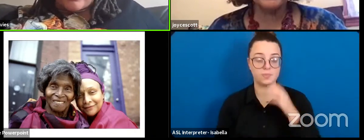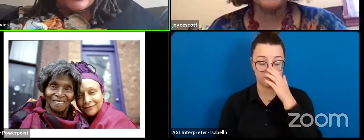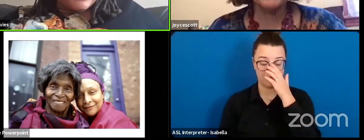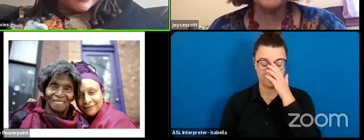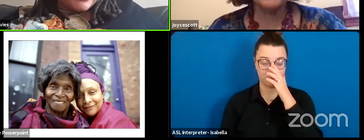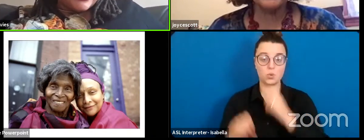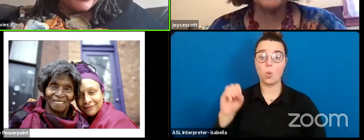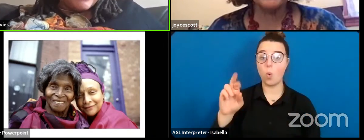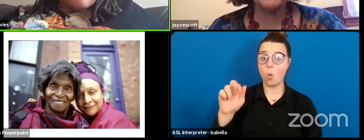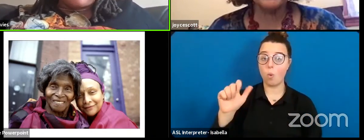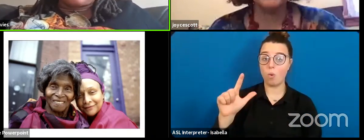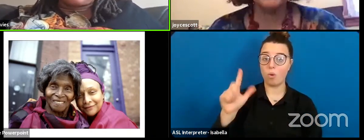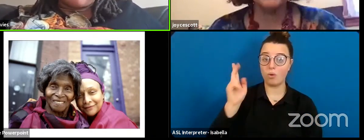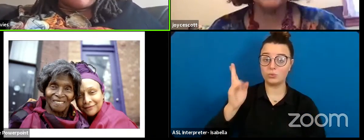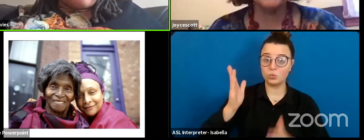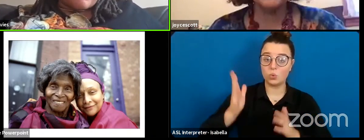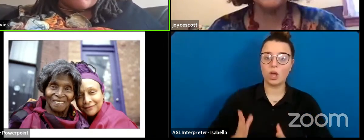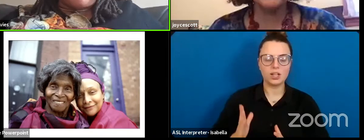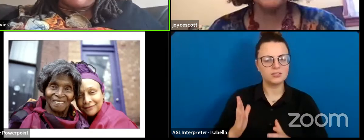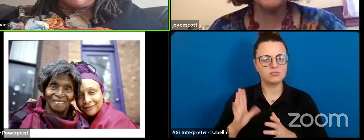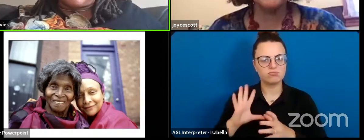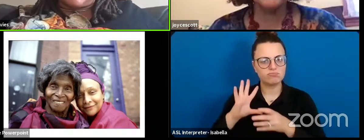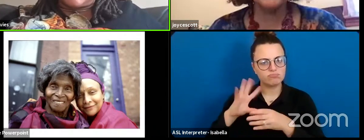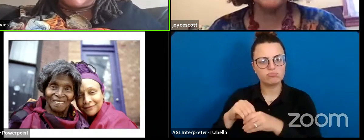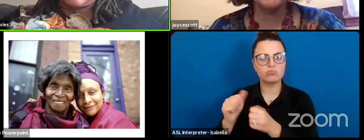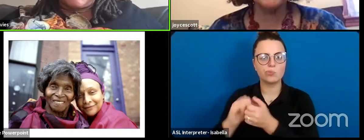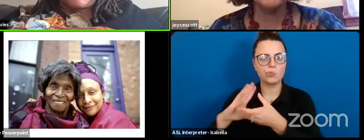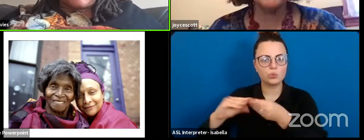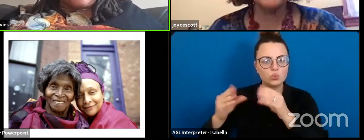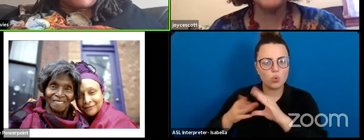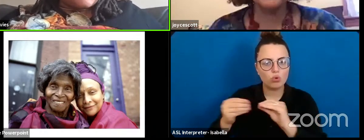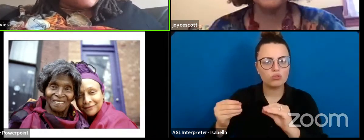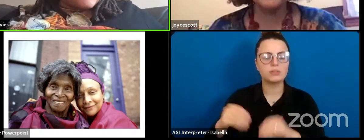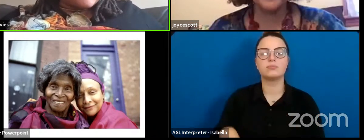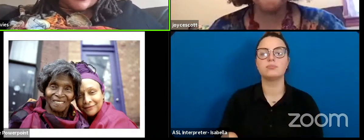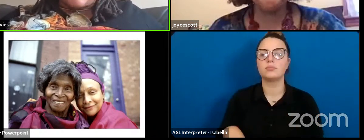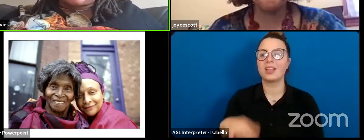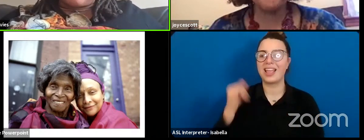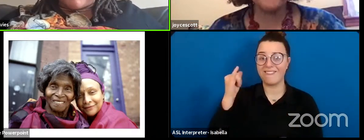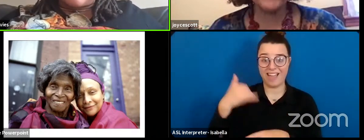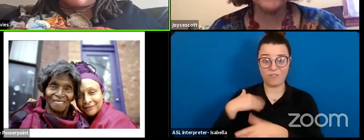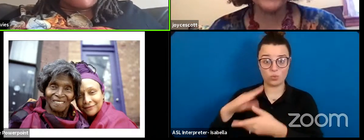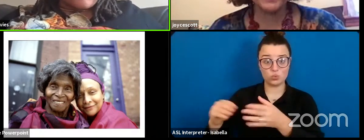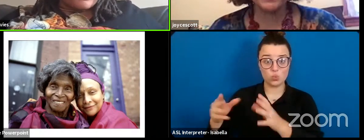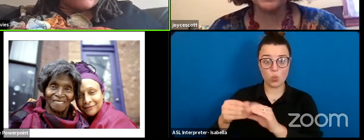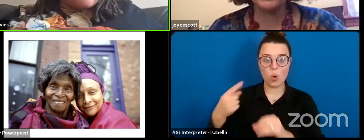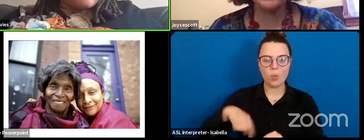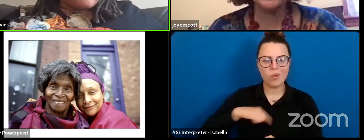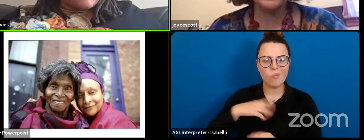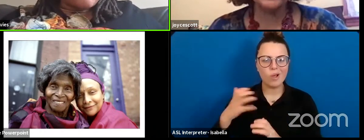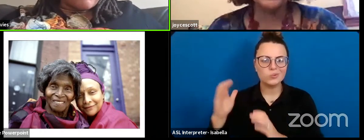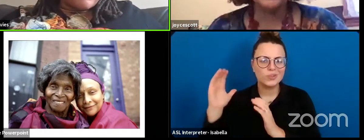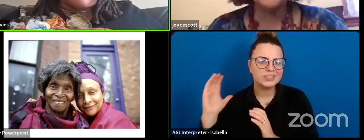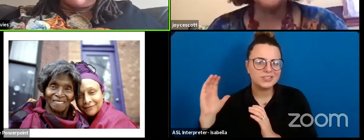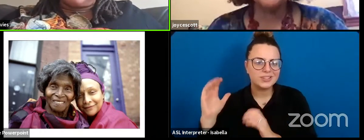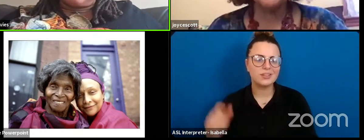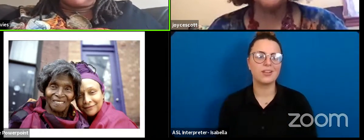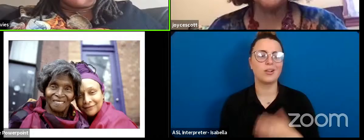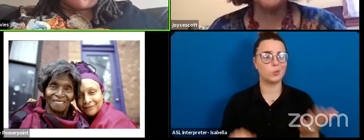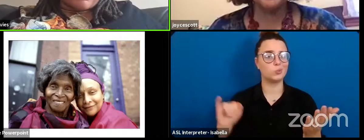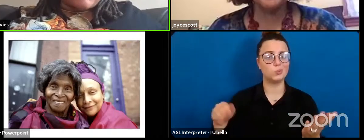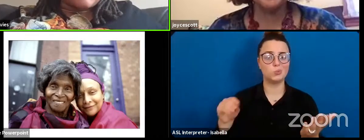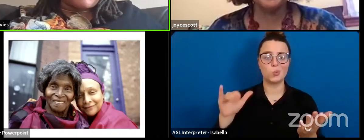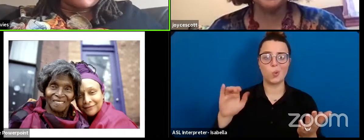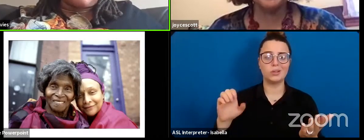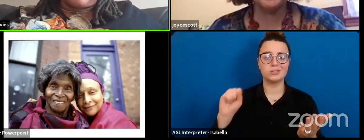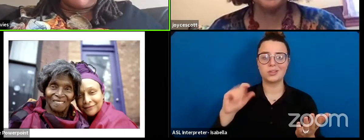with storytelling. If there's a story involved, we want to listen. Joyce J. Scott is a master griot who works primarily in the